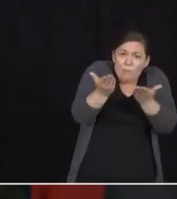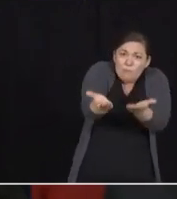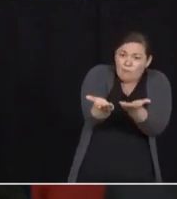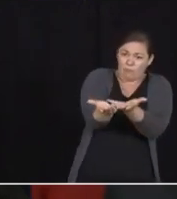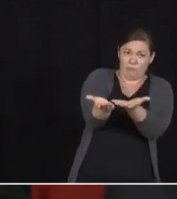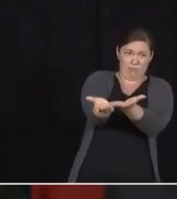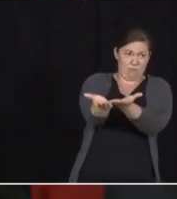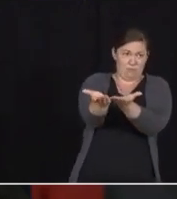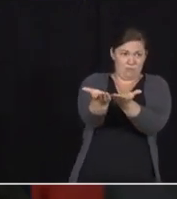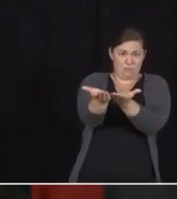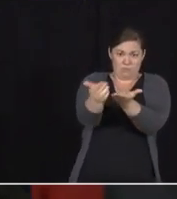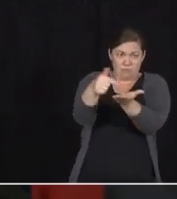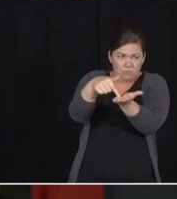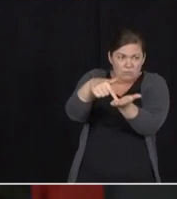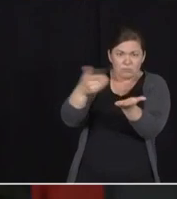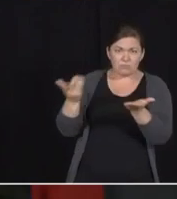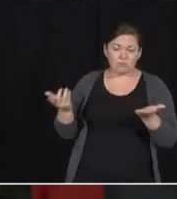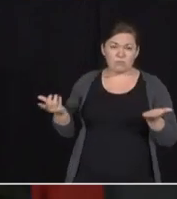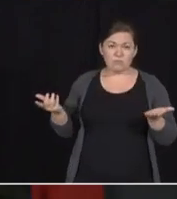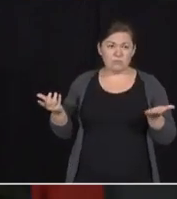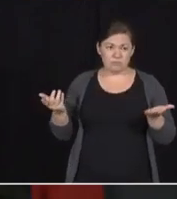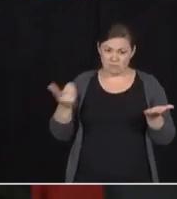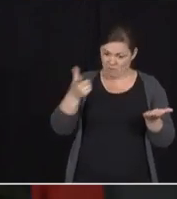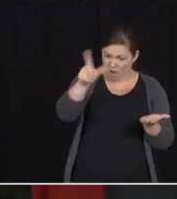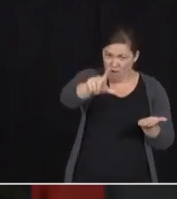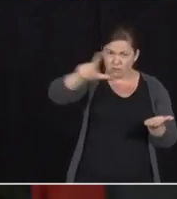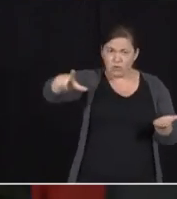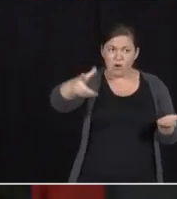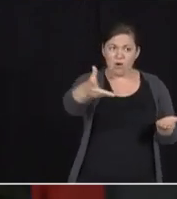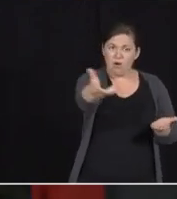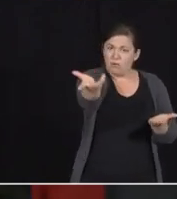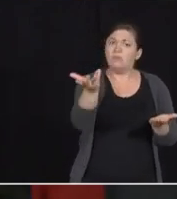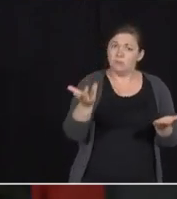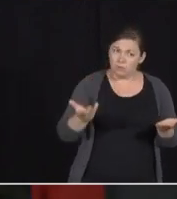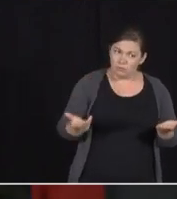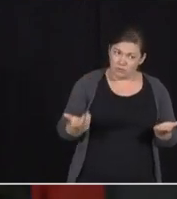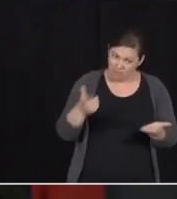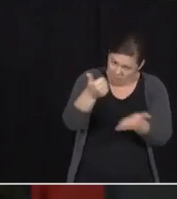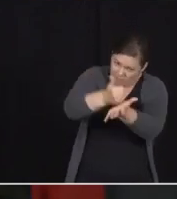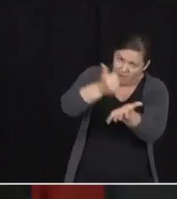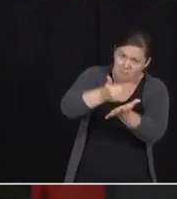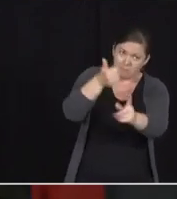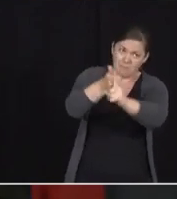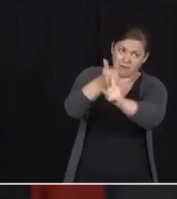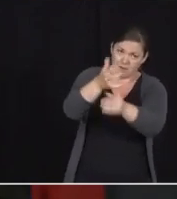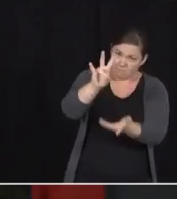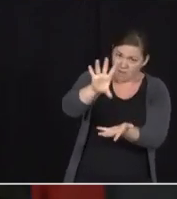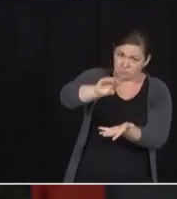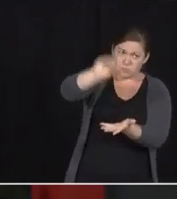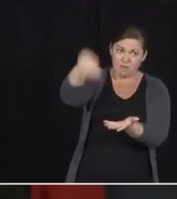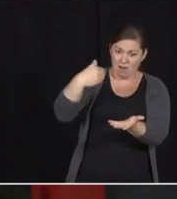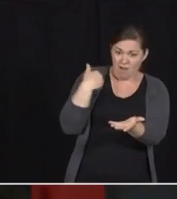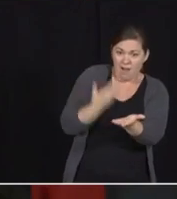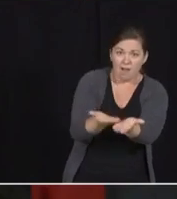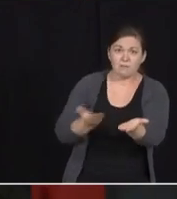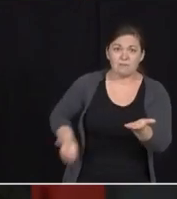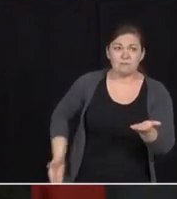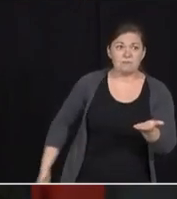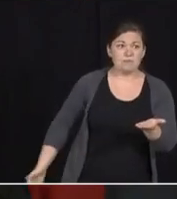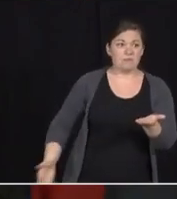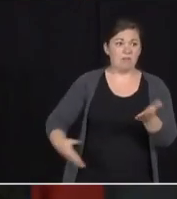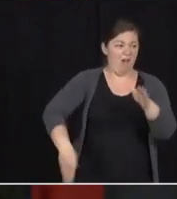and tell the landlords, here's an olive branch. We're trying to help you get 75%, because you won't be getting anything